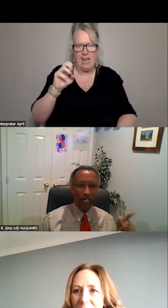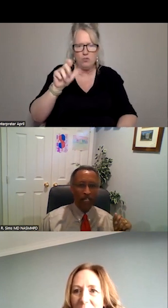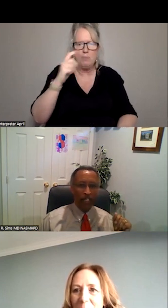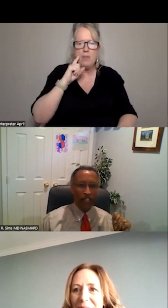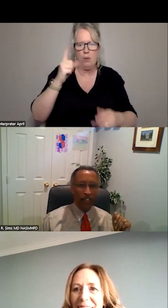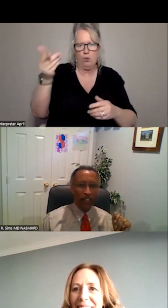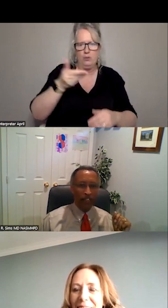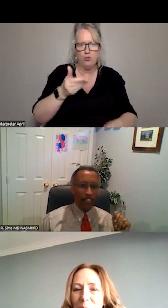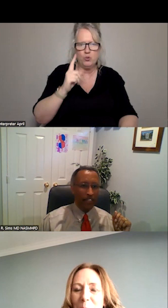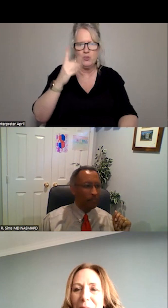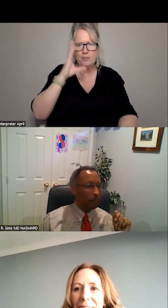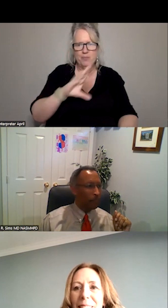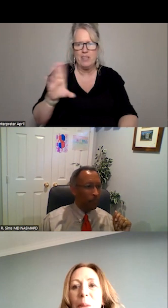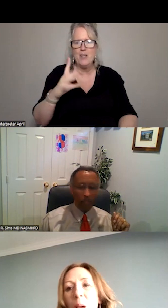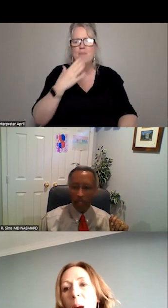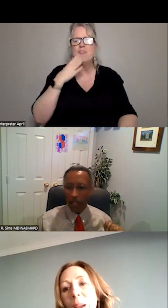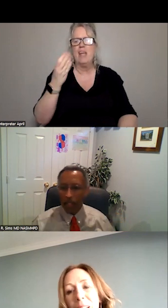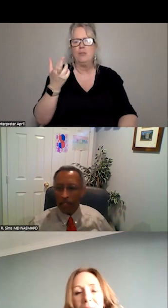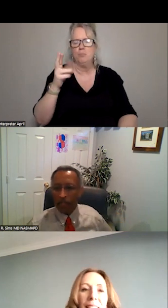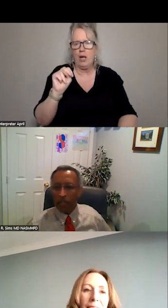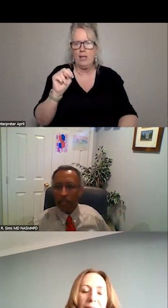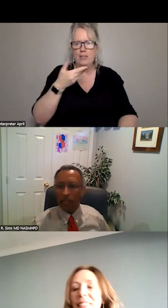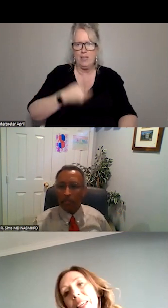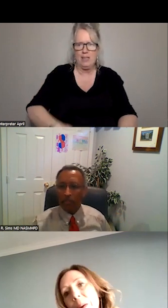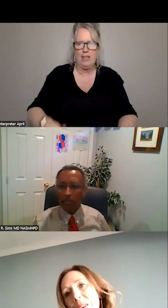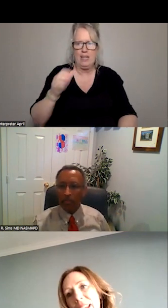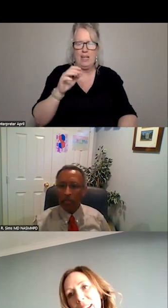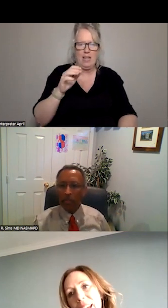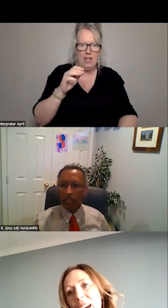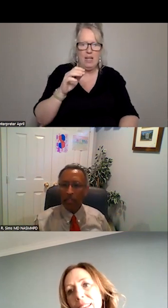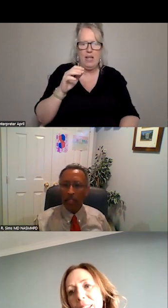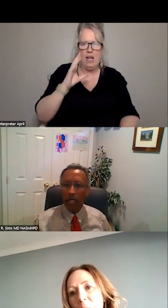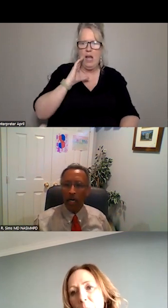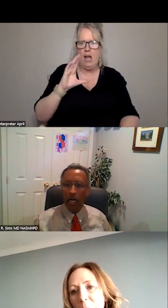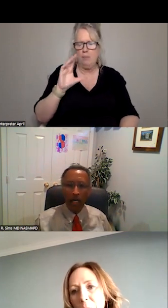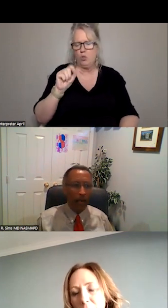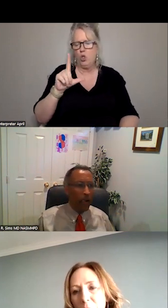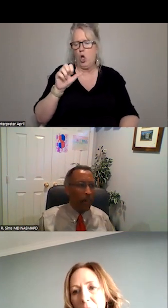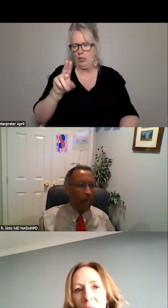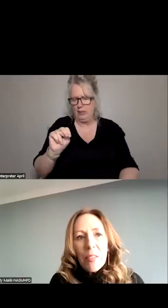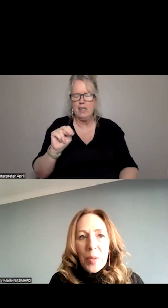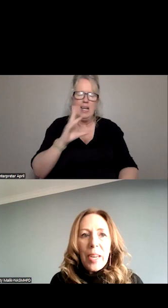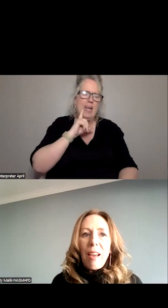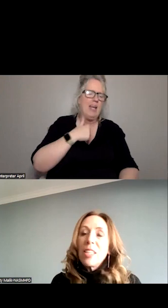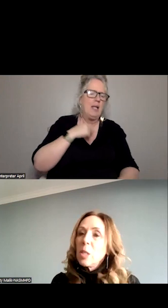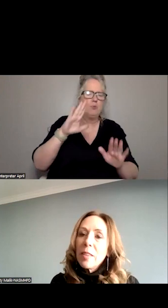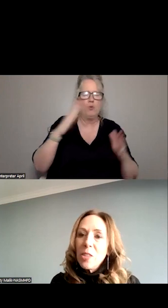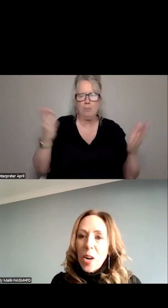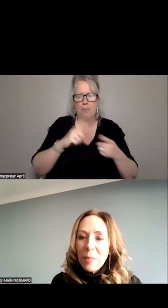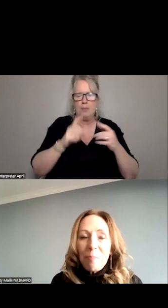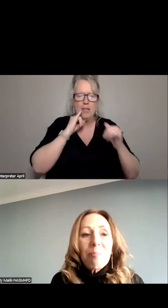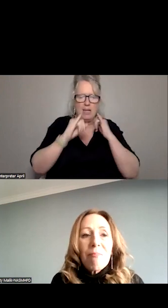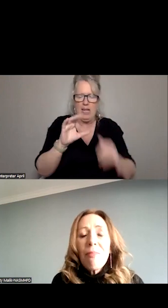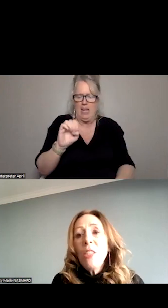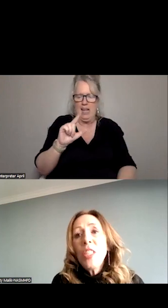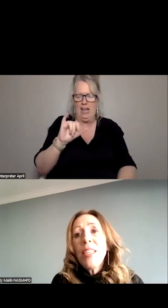speaker. Great, thanks, Brian. So my colleague Millie Ezekiel and I had the great pleasure of interviewing Elizabeth